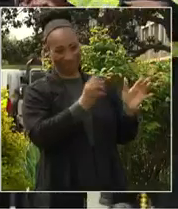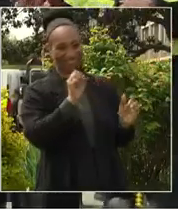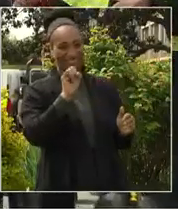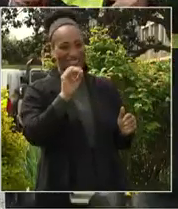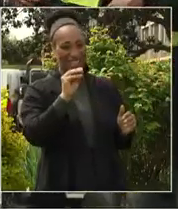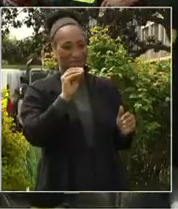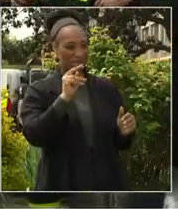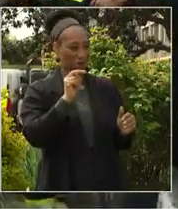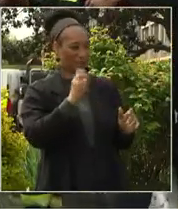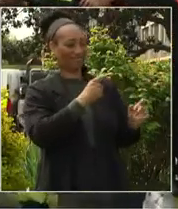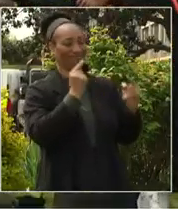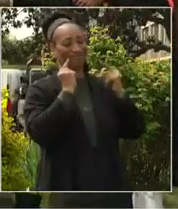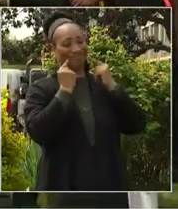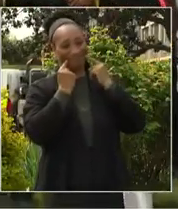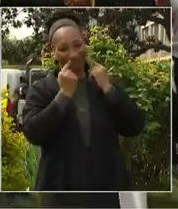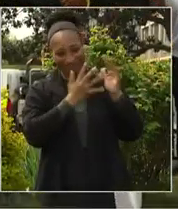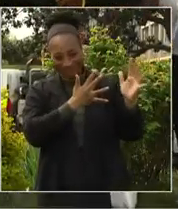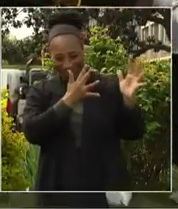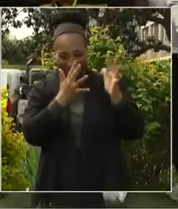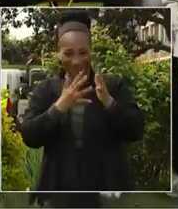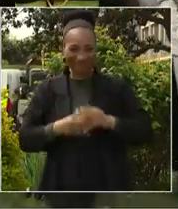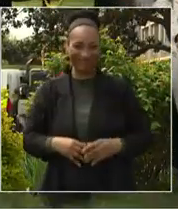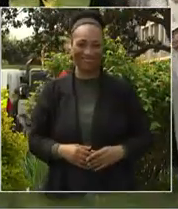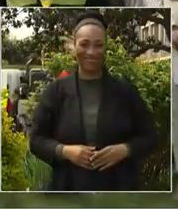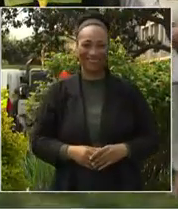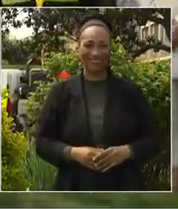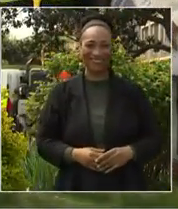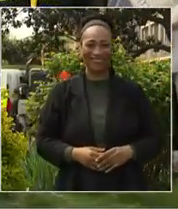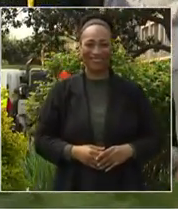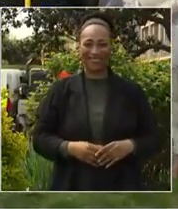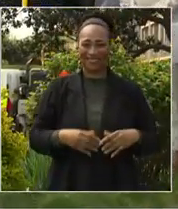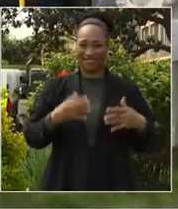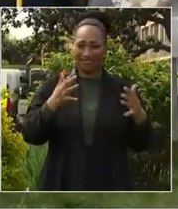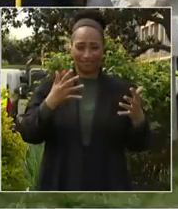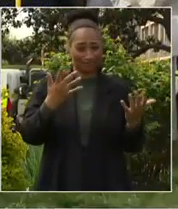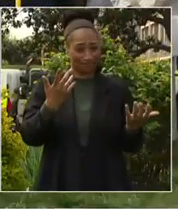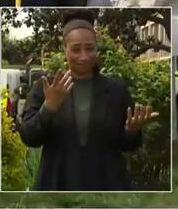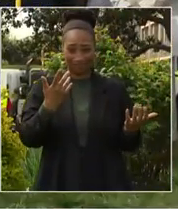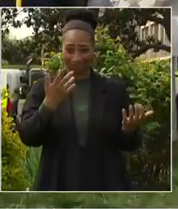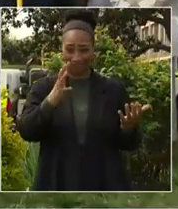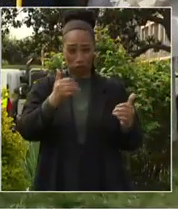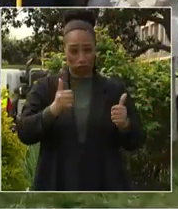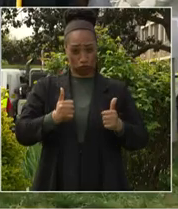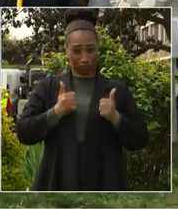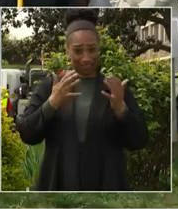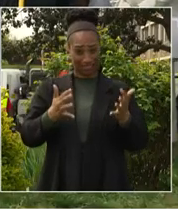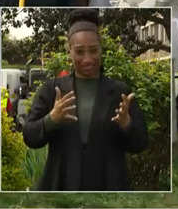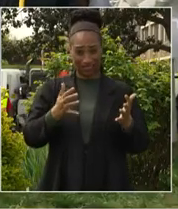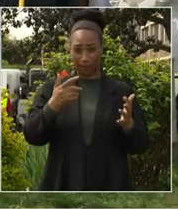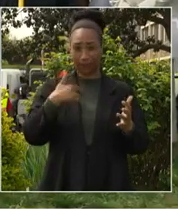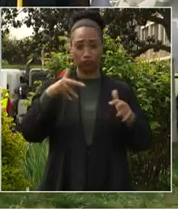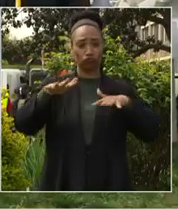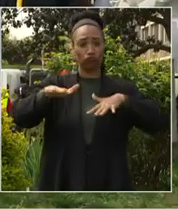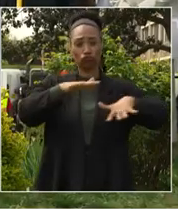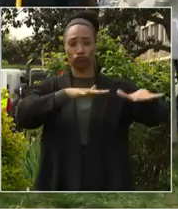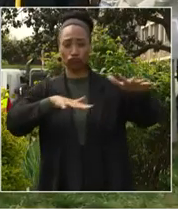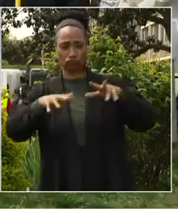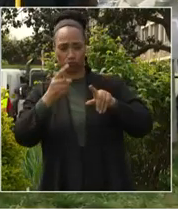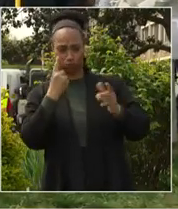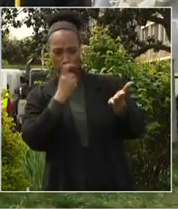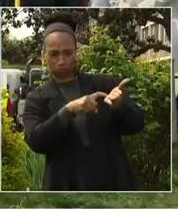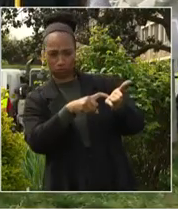If I had $1 for every time a resident said, well, why are they digging up my street again? Didn't they just dig it up? And so that